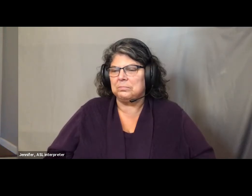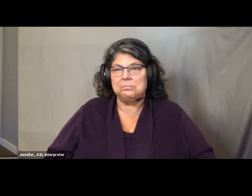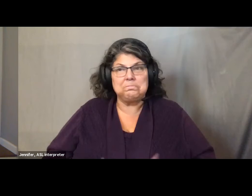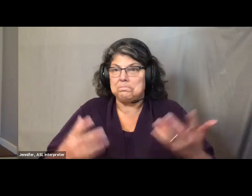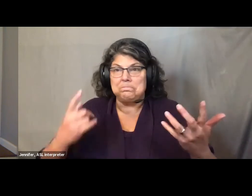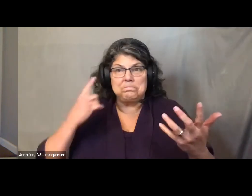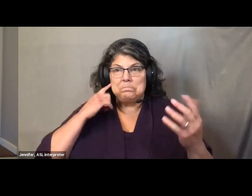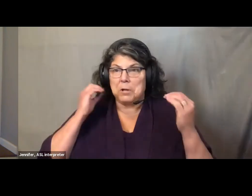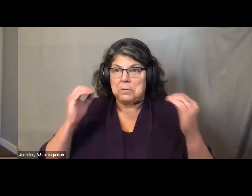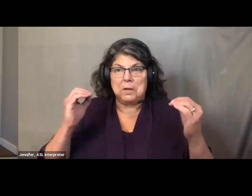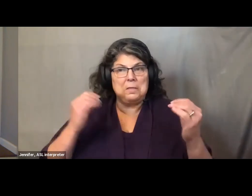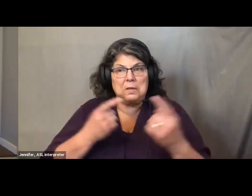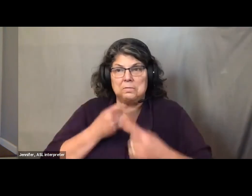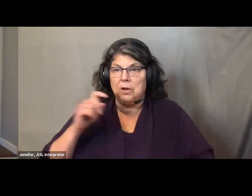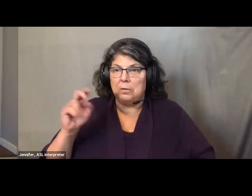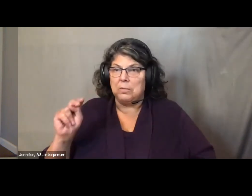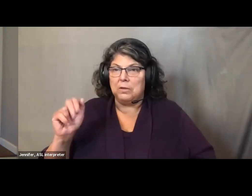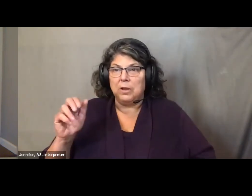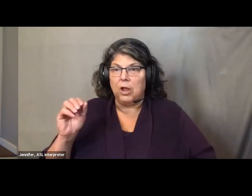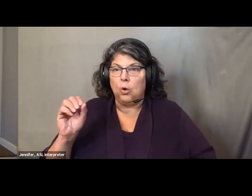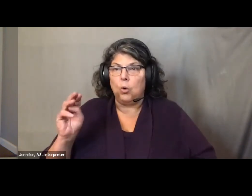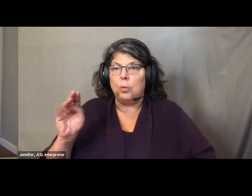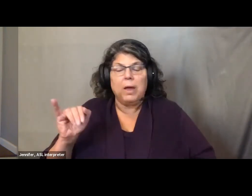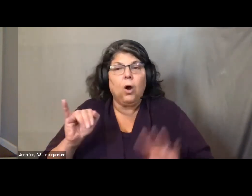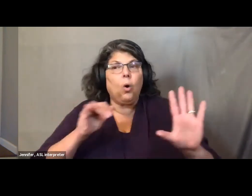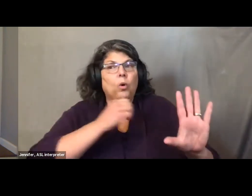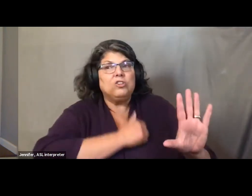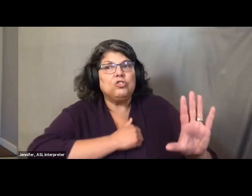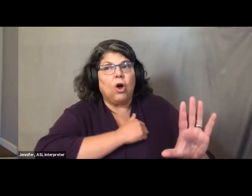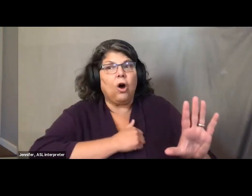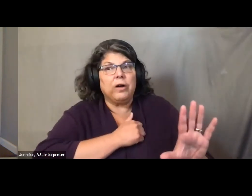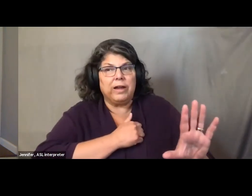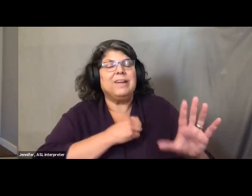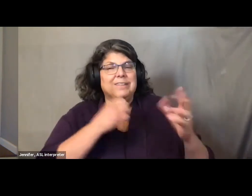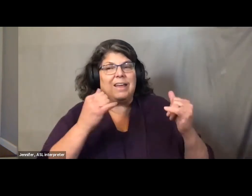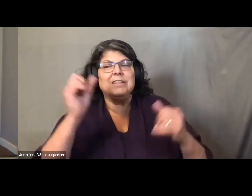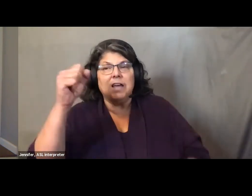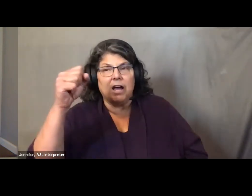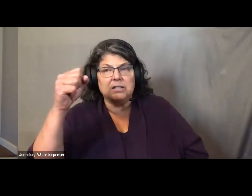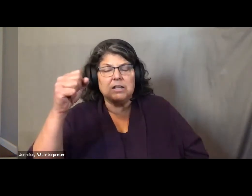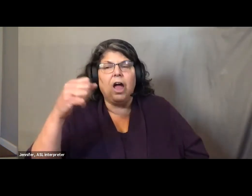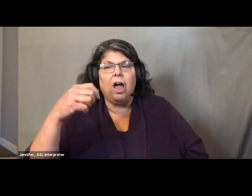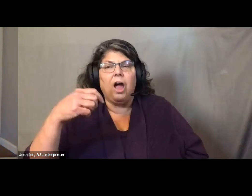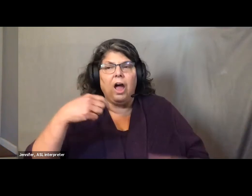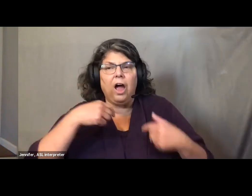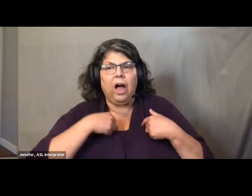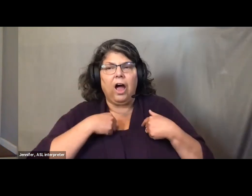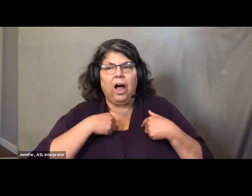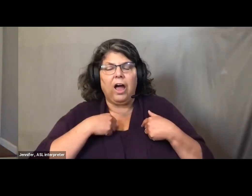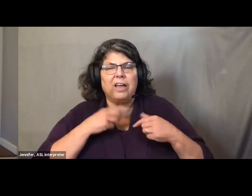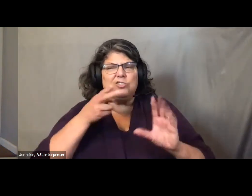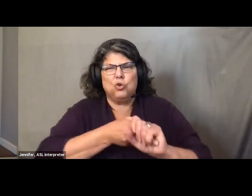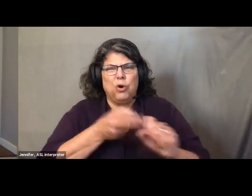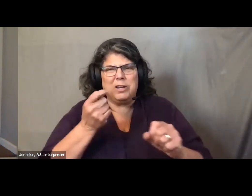Not hearing anything from Naomi, so we do have... So, okay. Sorry. Go ahead. Yes, I joined a little bit